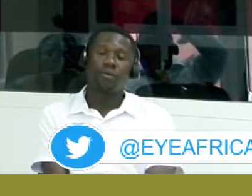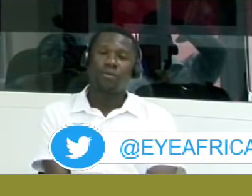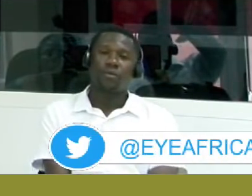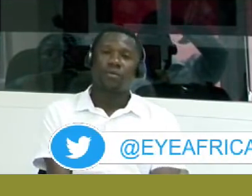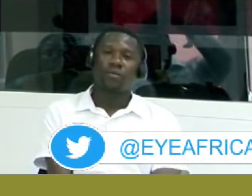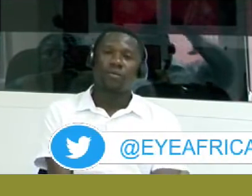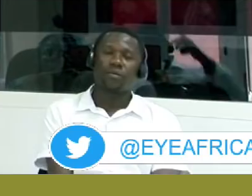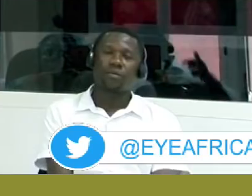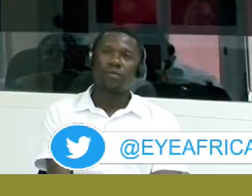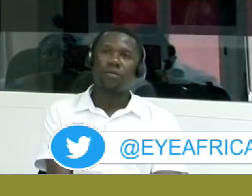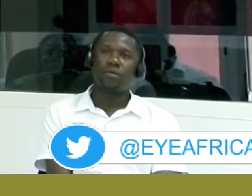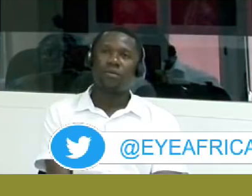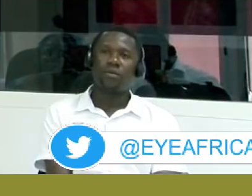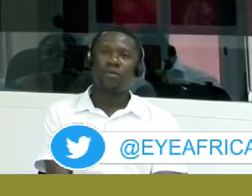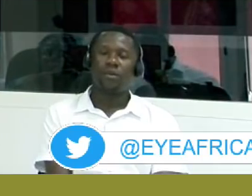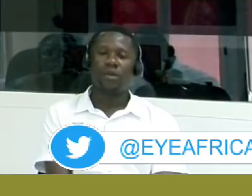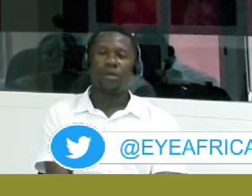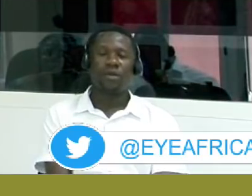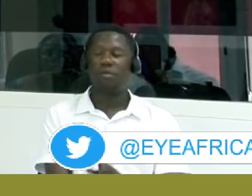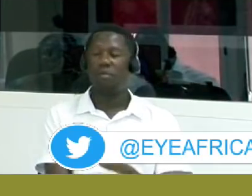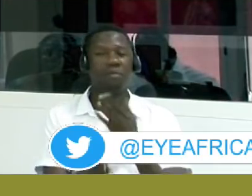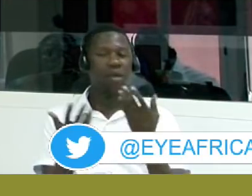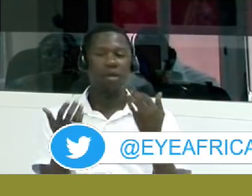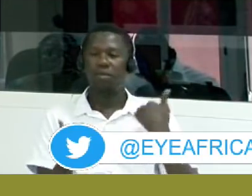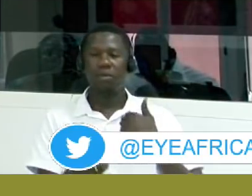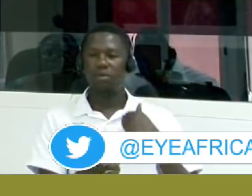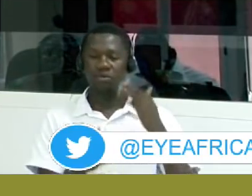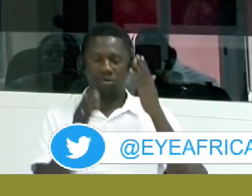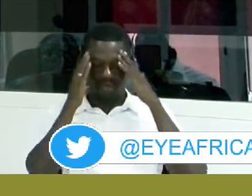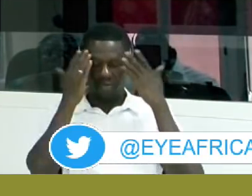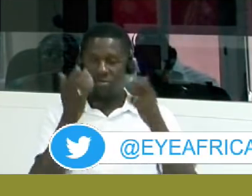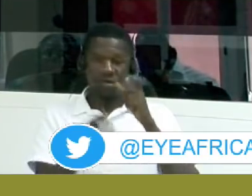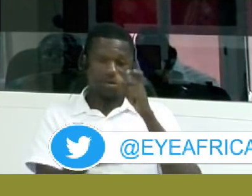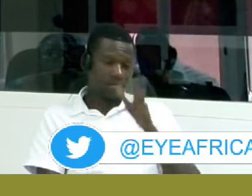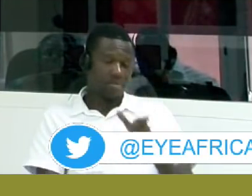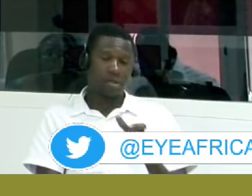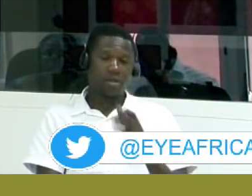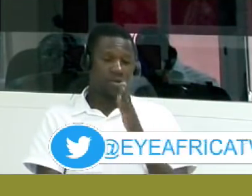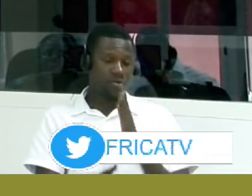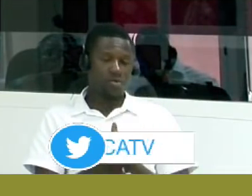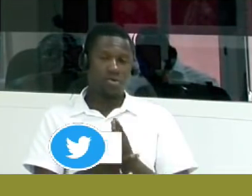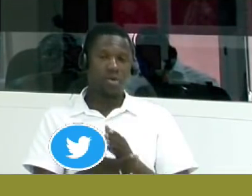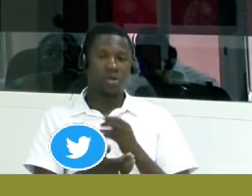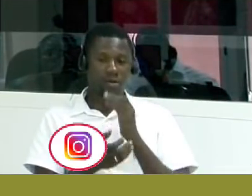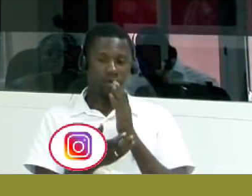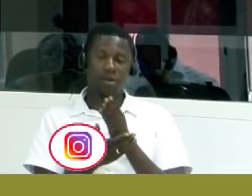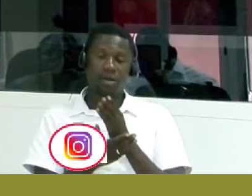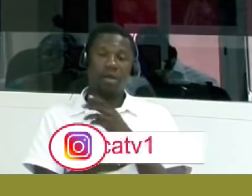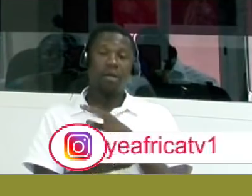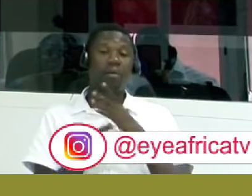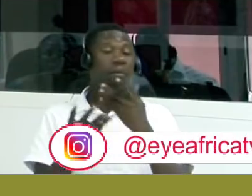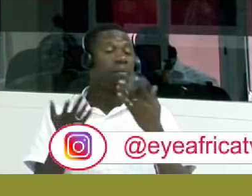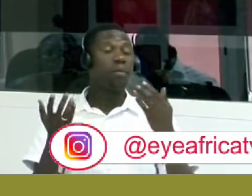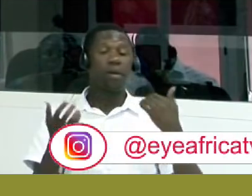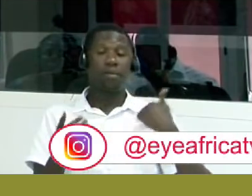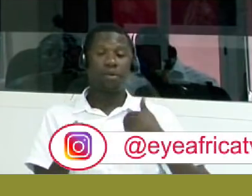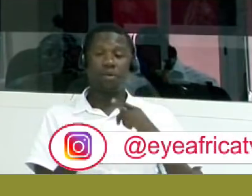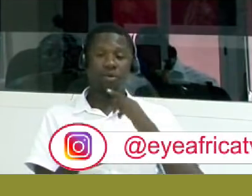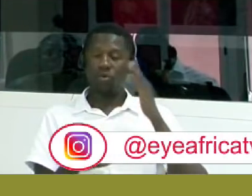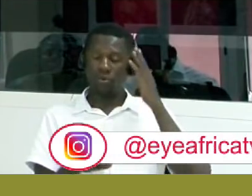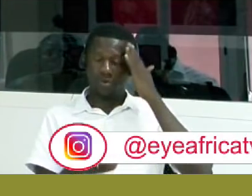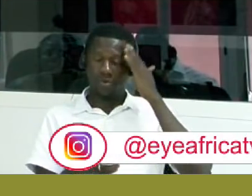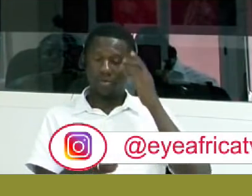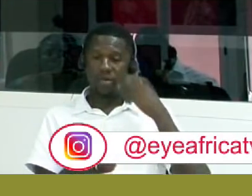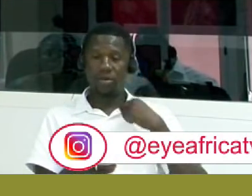A lot of people did not know me in person. That I can tell you for a fact. A lot of people did not know me in